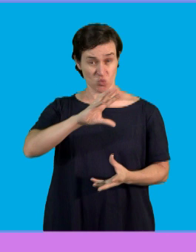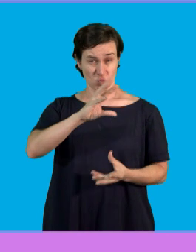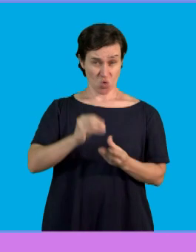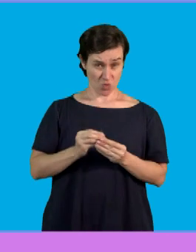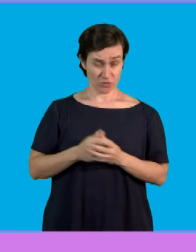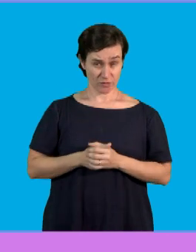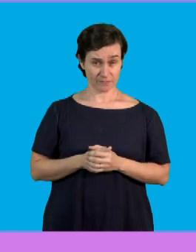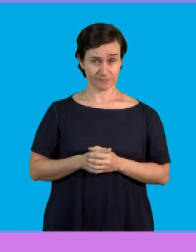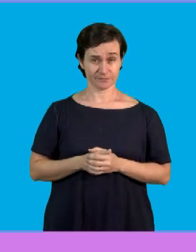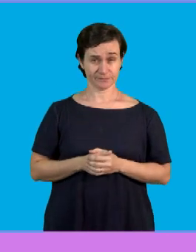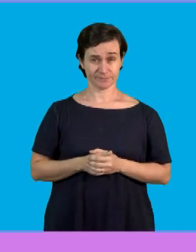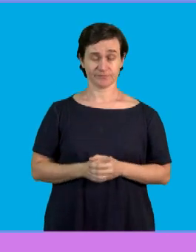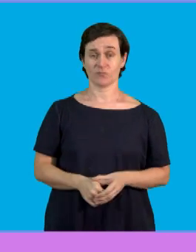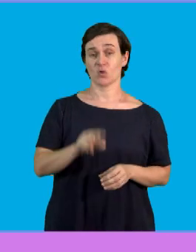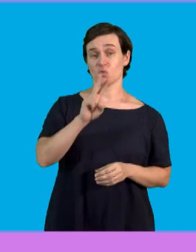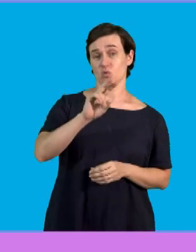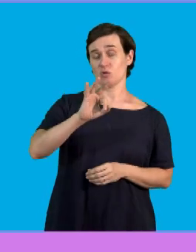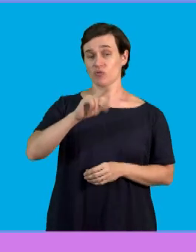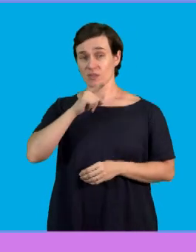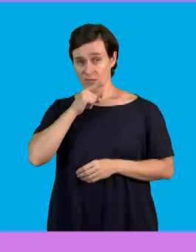amount of 23,000.